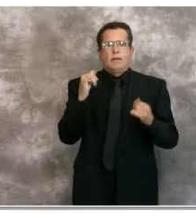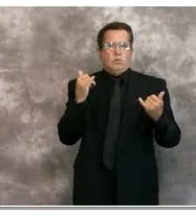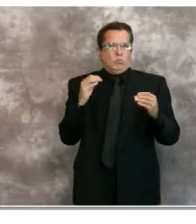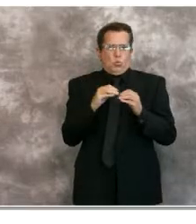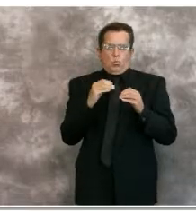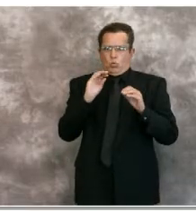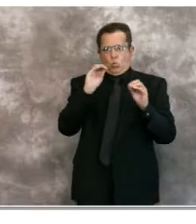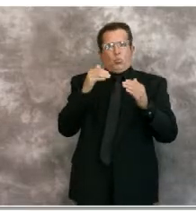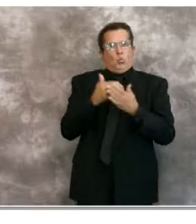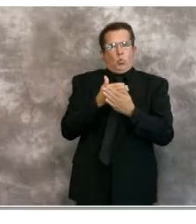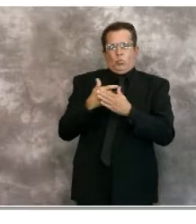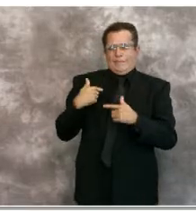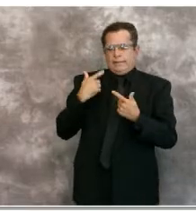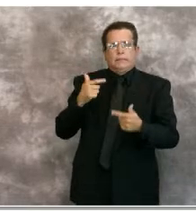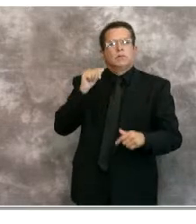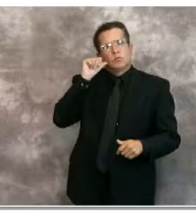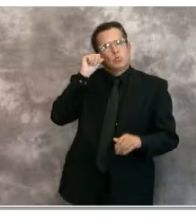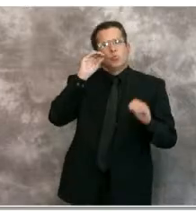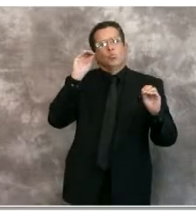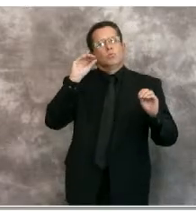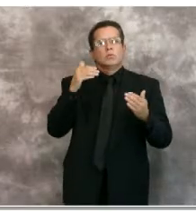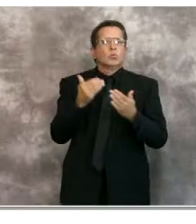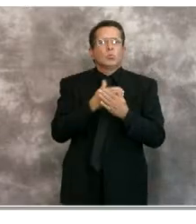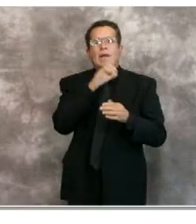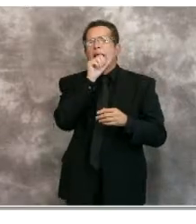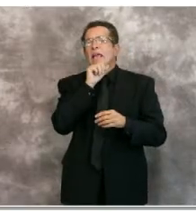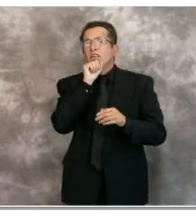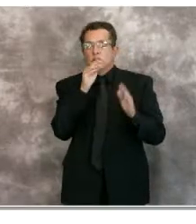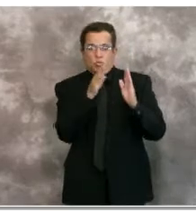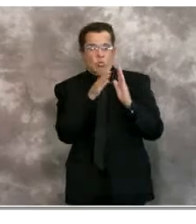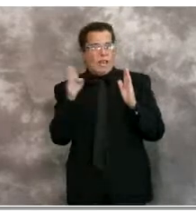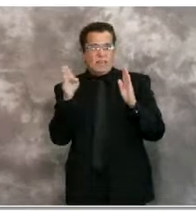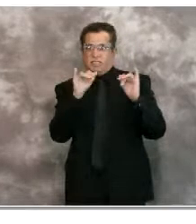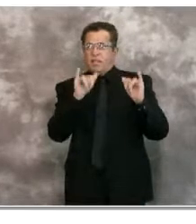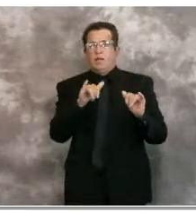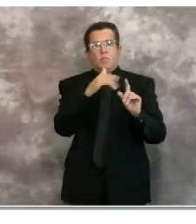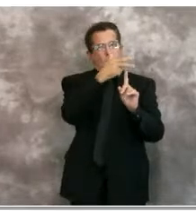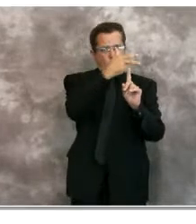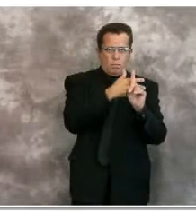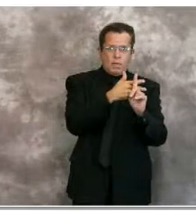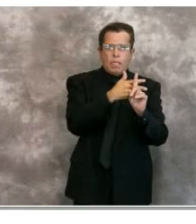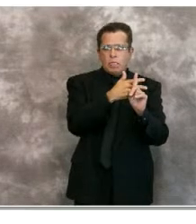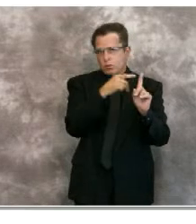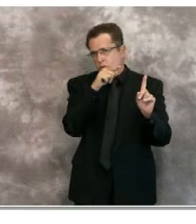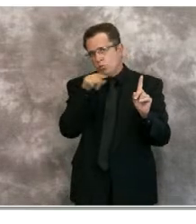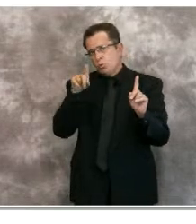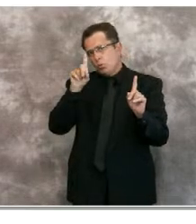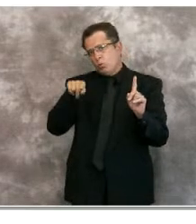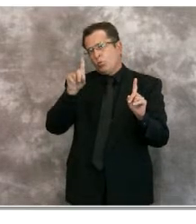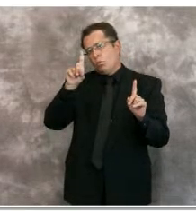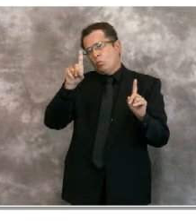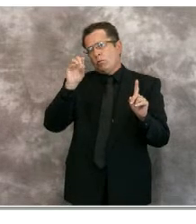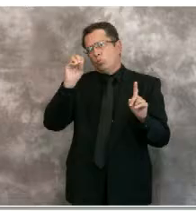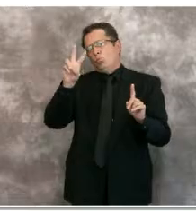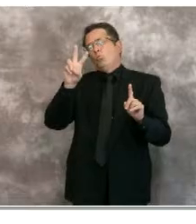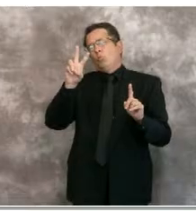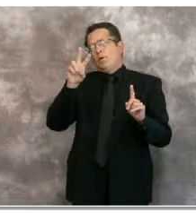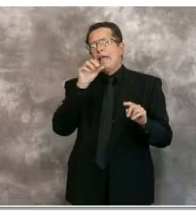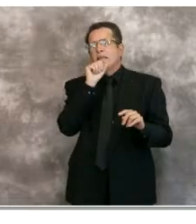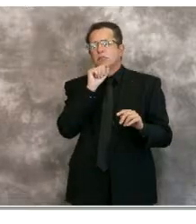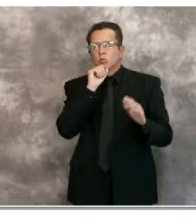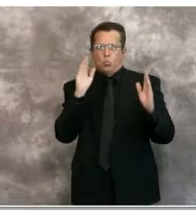deaths reported since yesterday. The age range is unchanged from 3 months to 102 years of